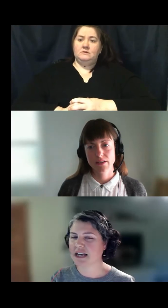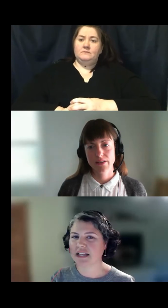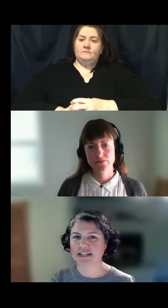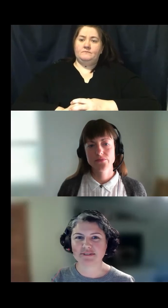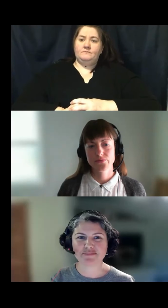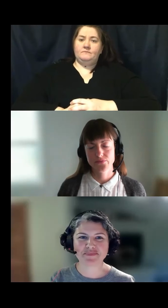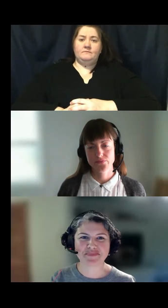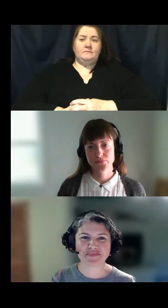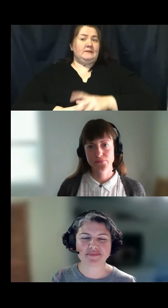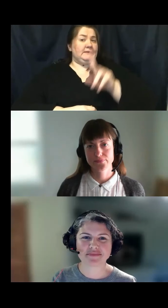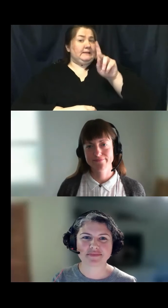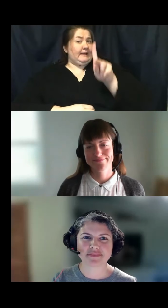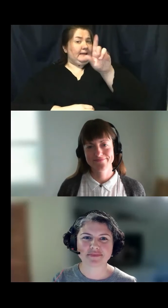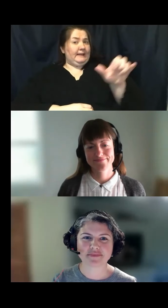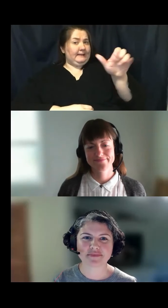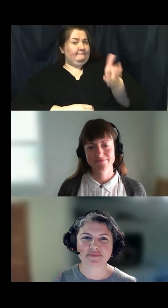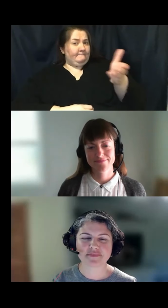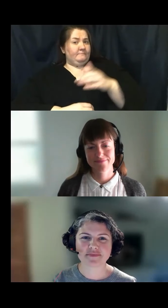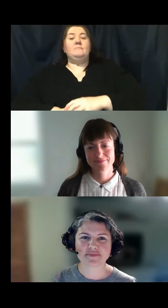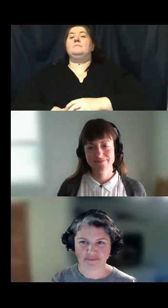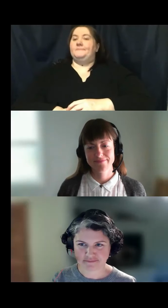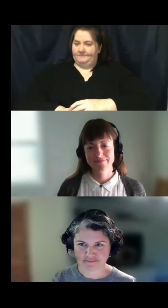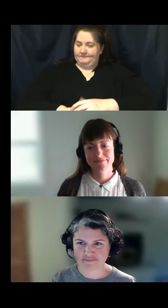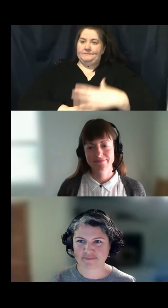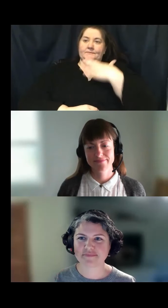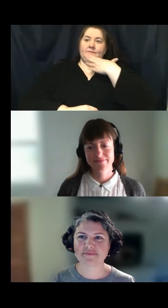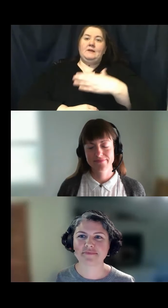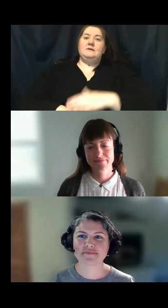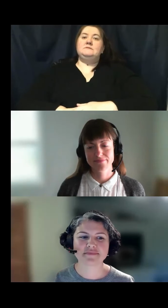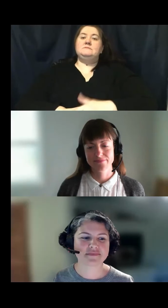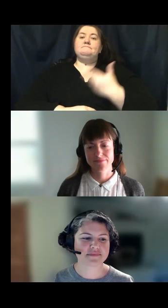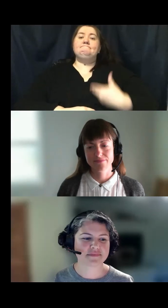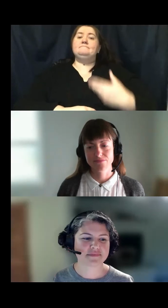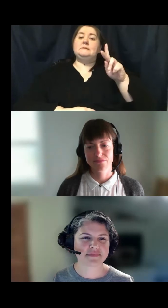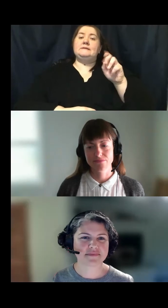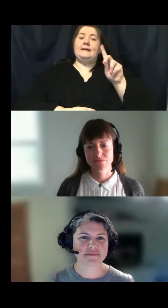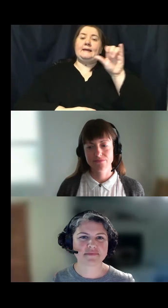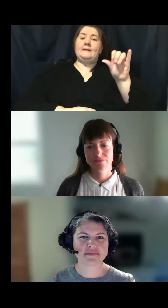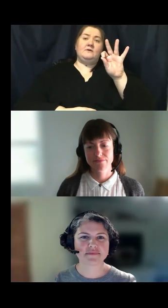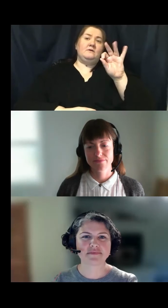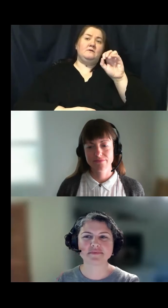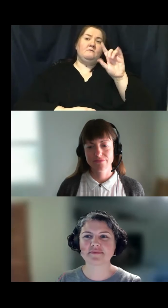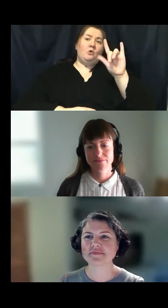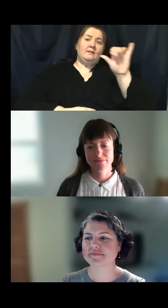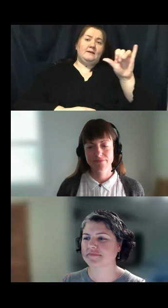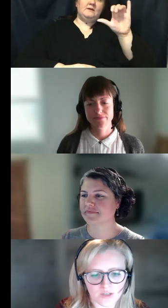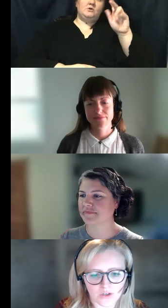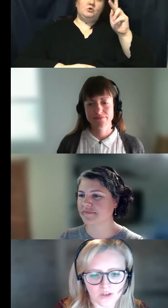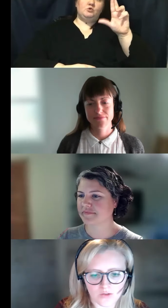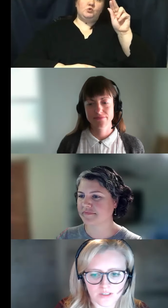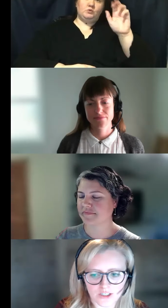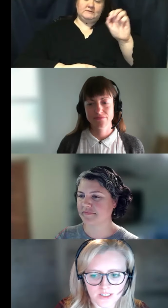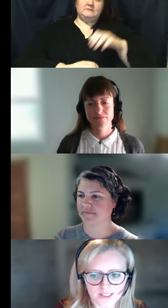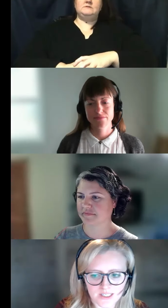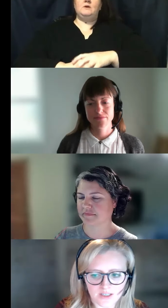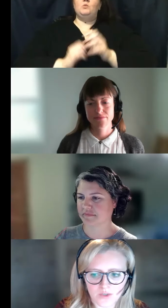And Kelly. Thanks, Andrea. Hi, my name is Kelly Foley Cruz, and I am with the